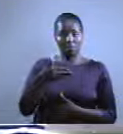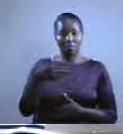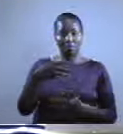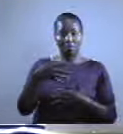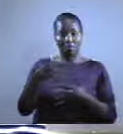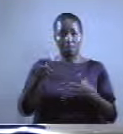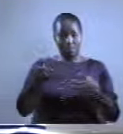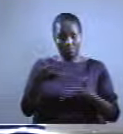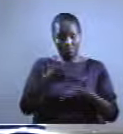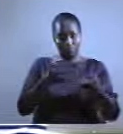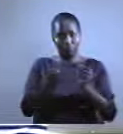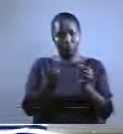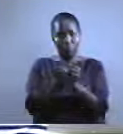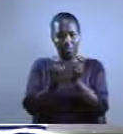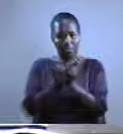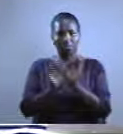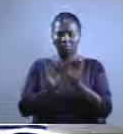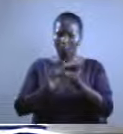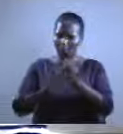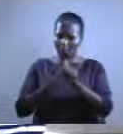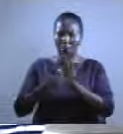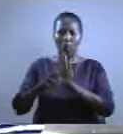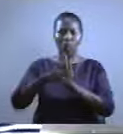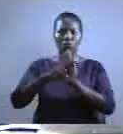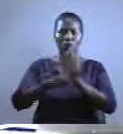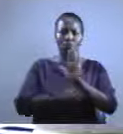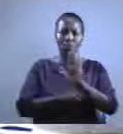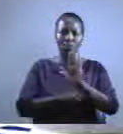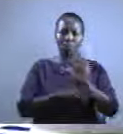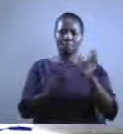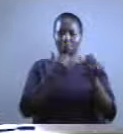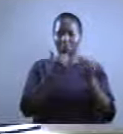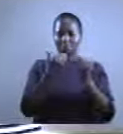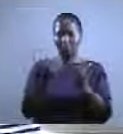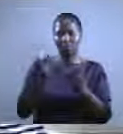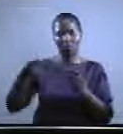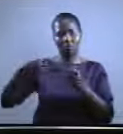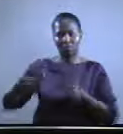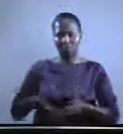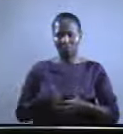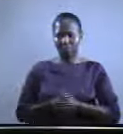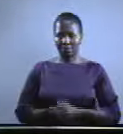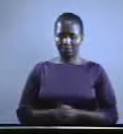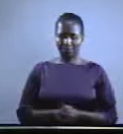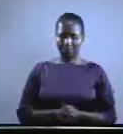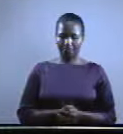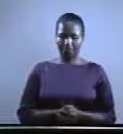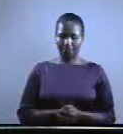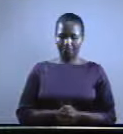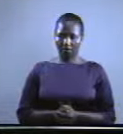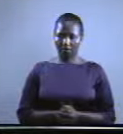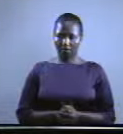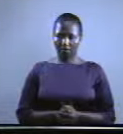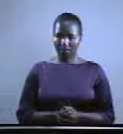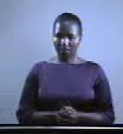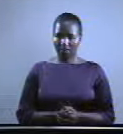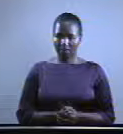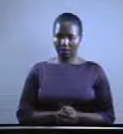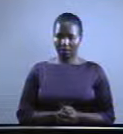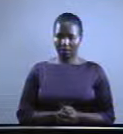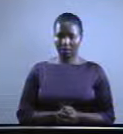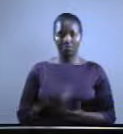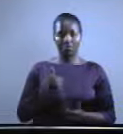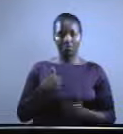interaction in the House in terms of the rules. Thank you, Mr. Speaker. Thank you, honourable member. That concludes